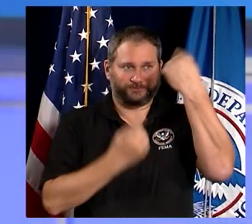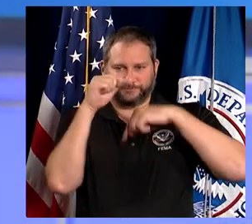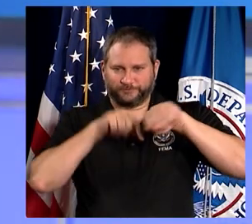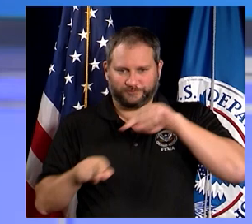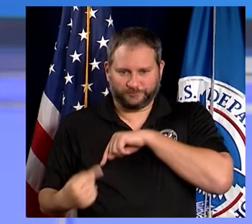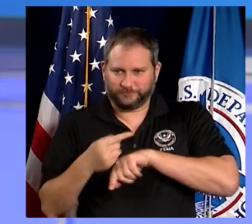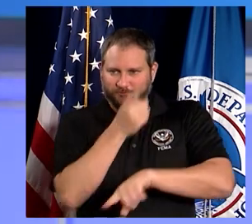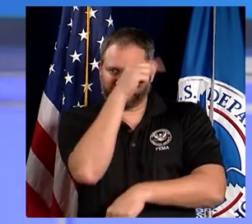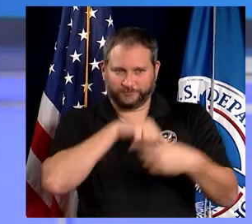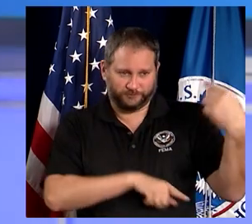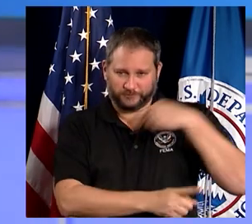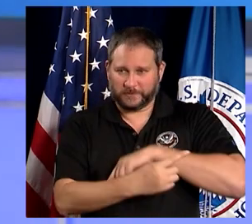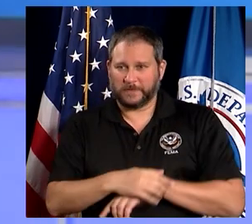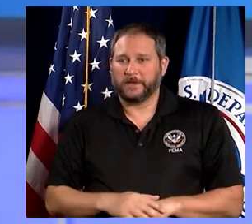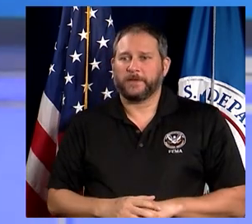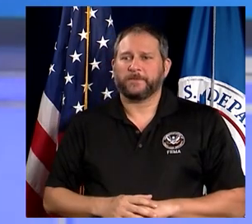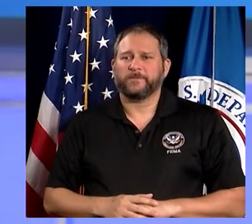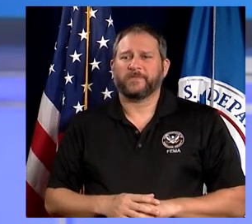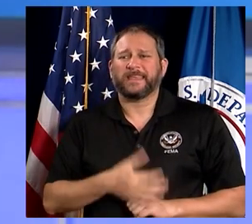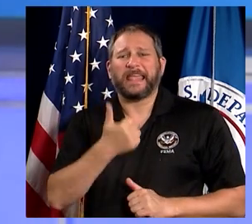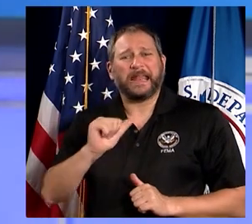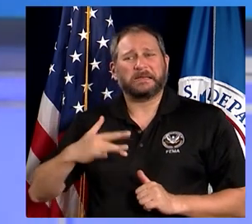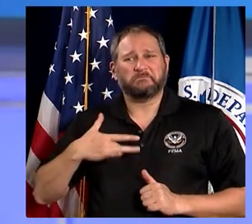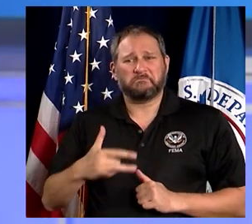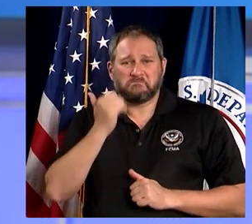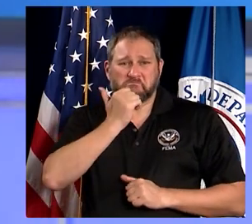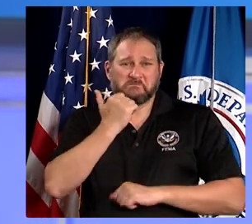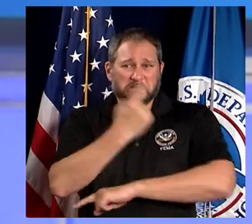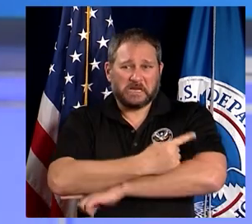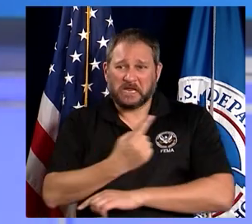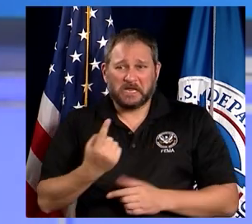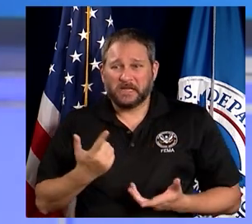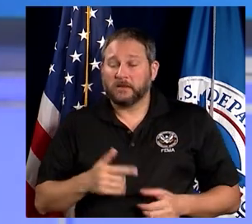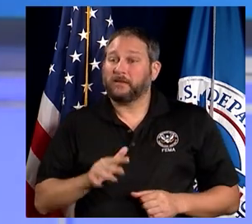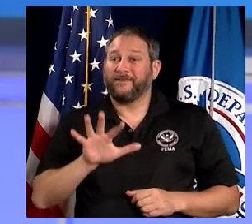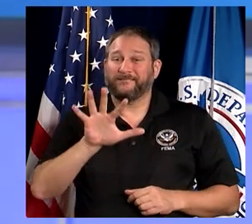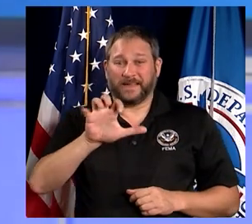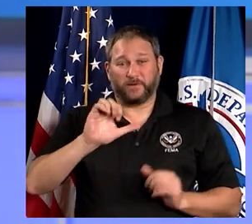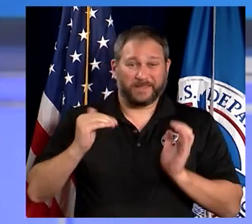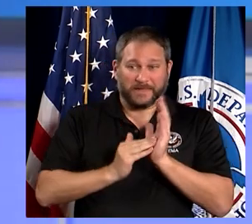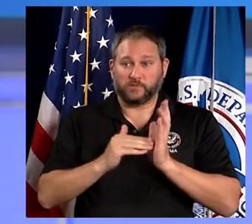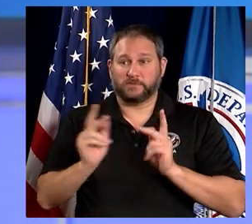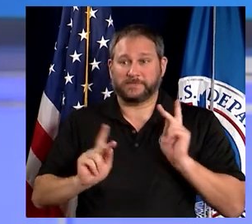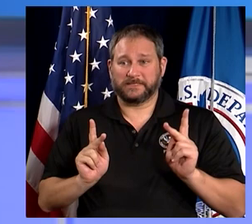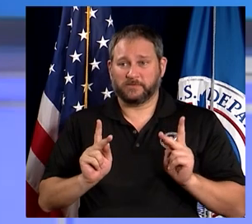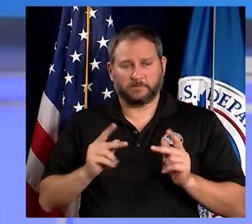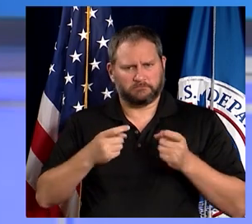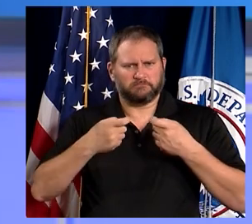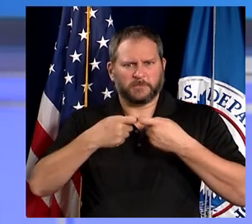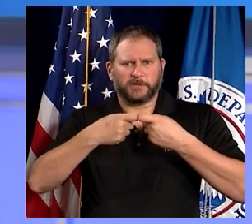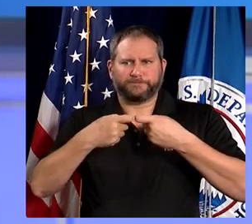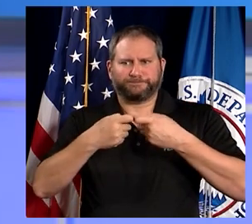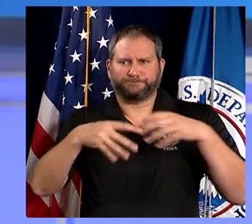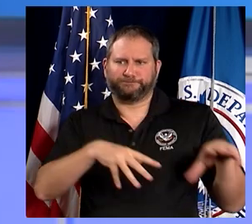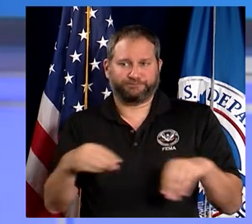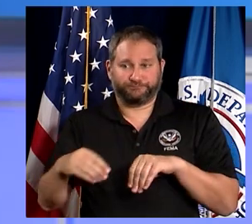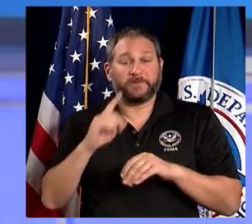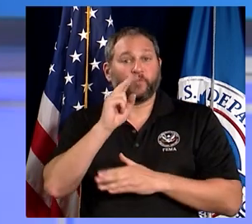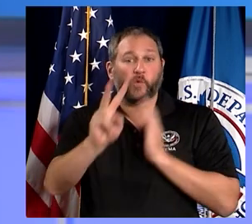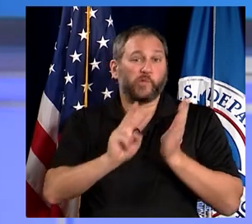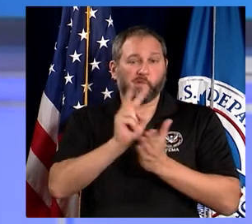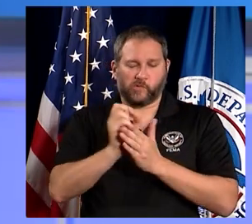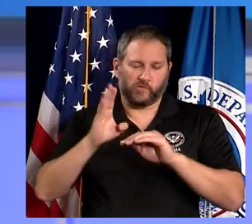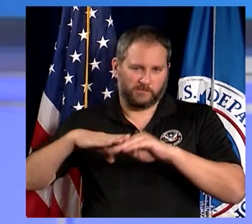On any given day, about 500,000 people lose power for 2 hours or more in the United States. These